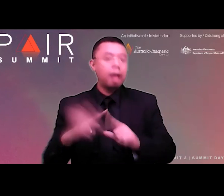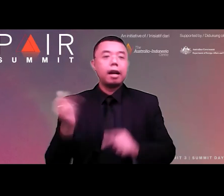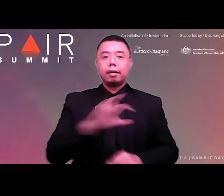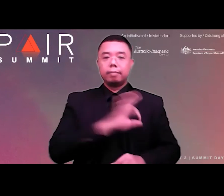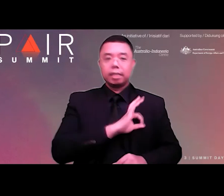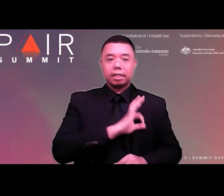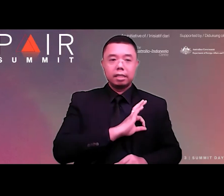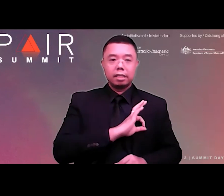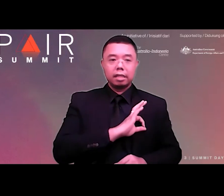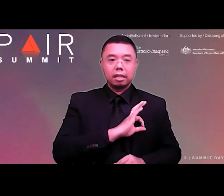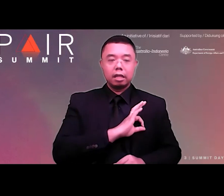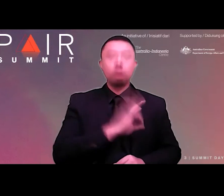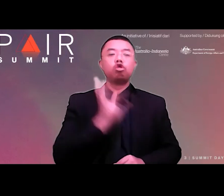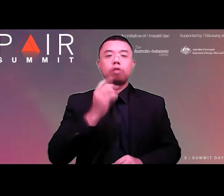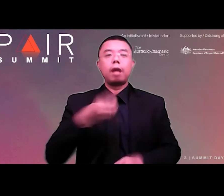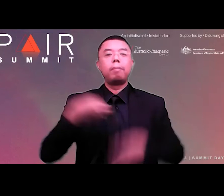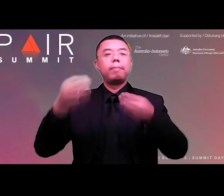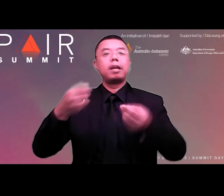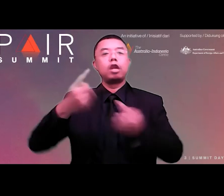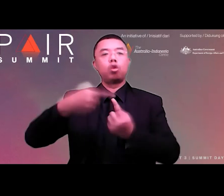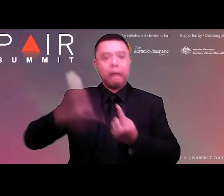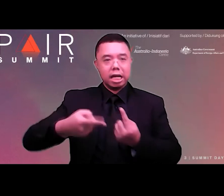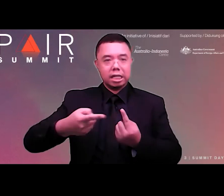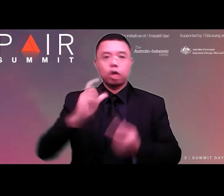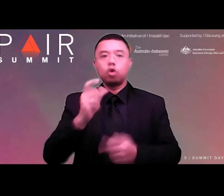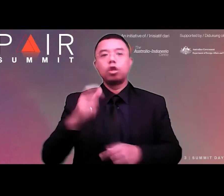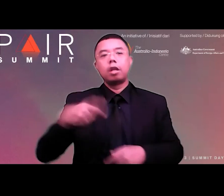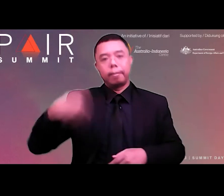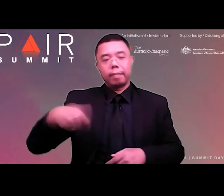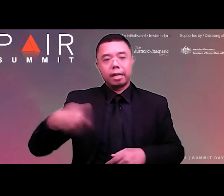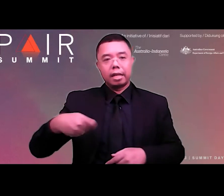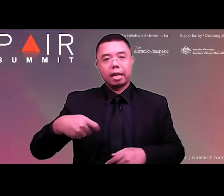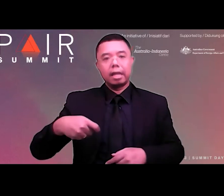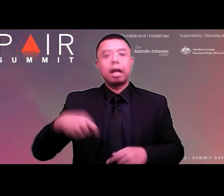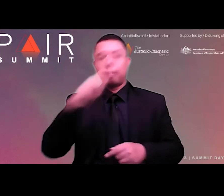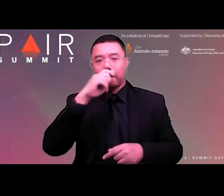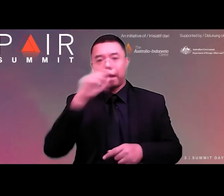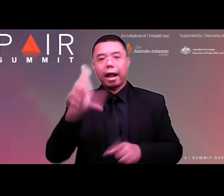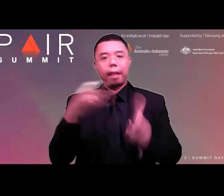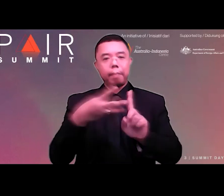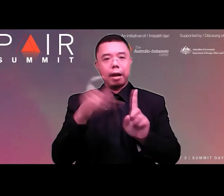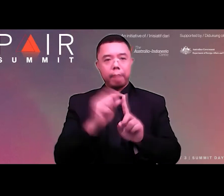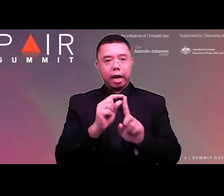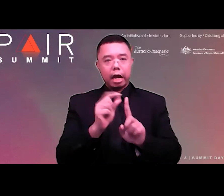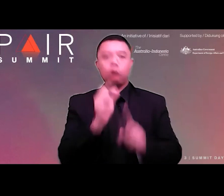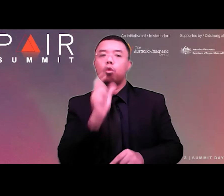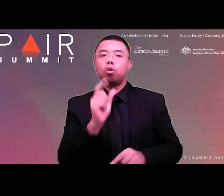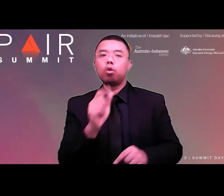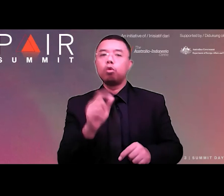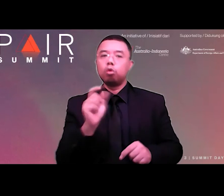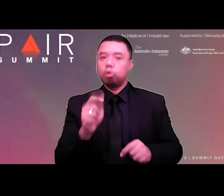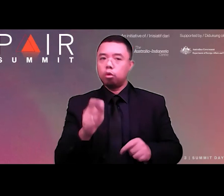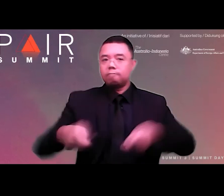Investment, Luhut Panjaitan, to be in charge of initially Java and Bali provinces in terms of